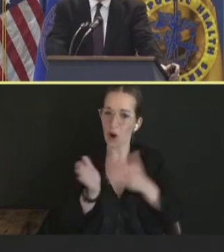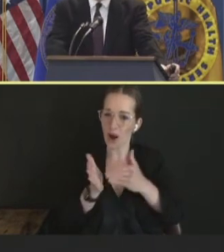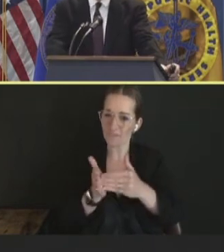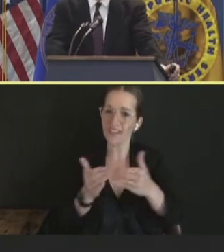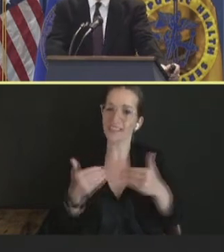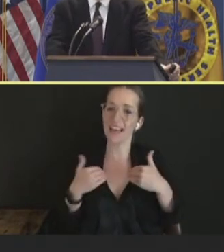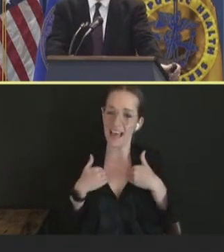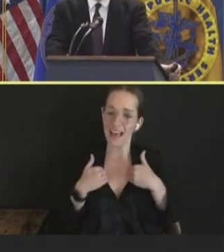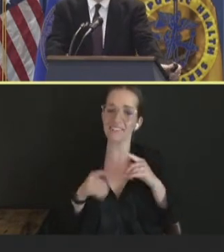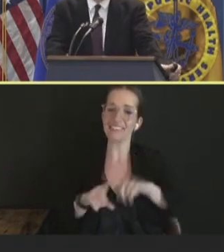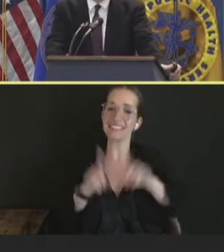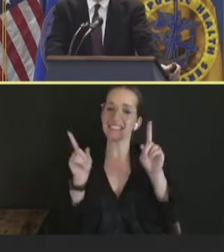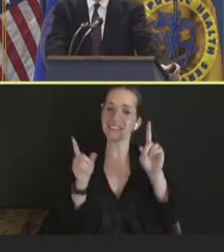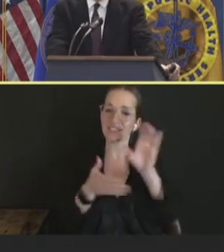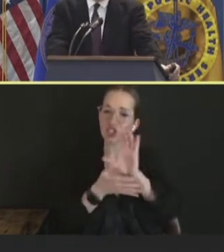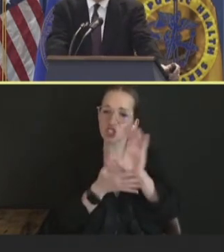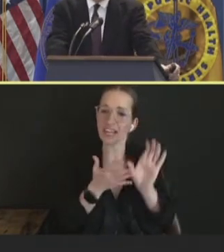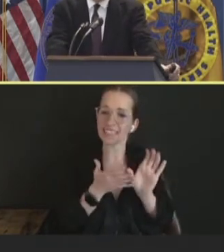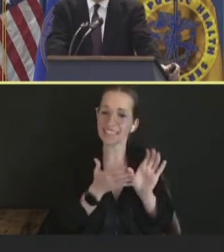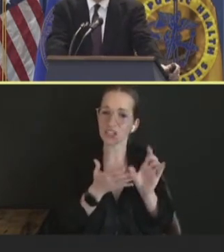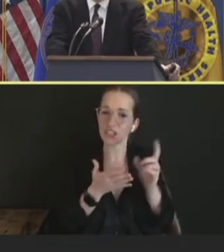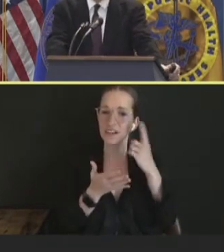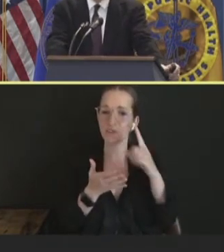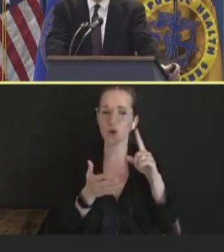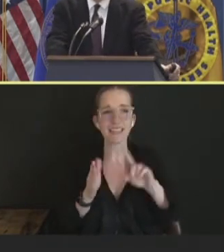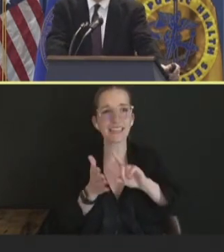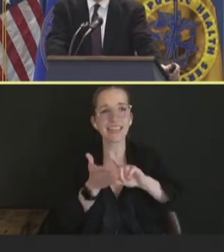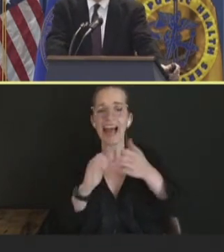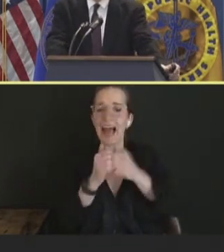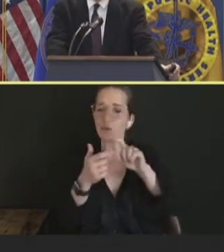exclusion criteria, of different metrics being looked at,